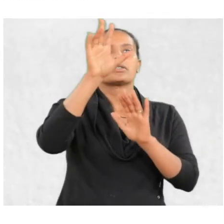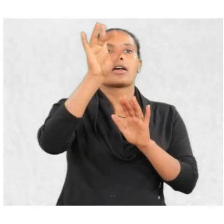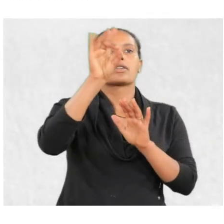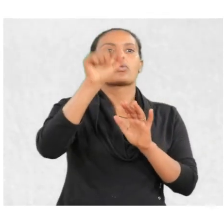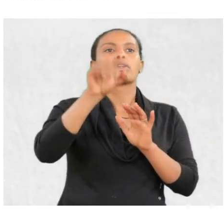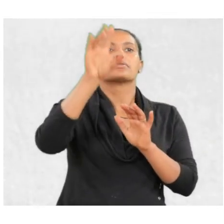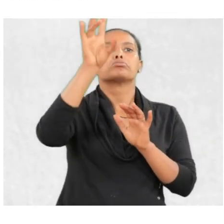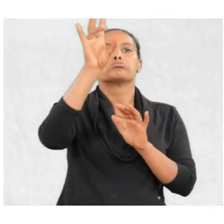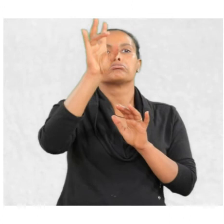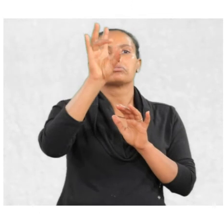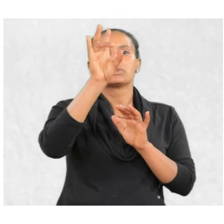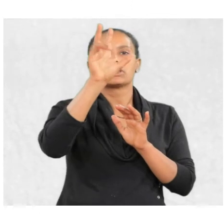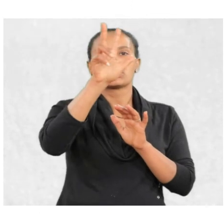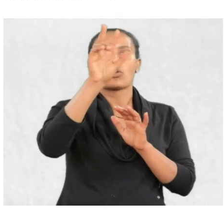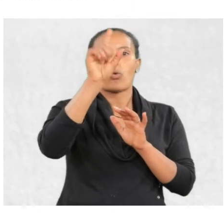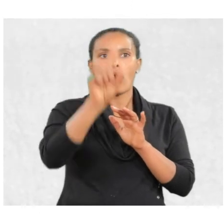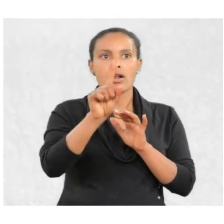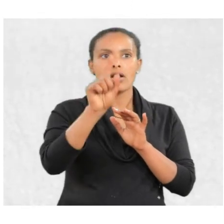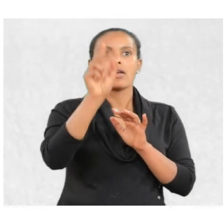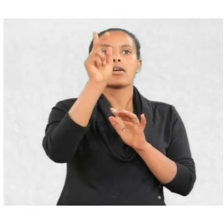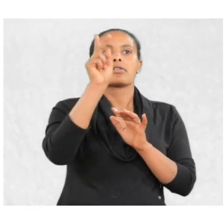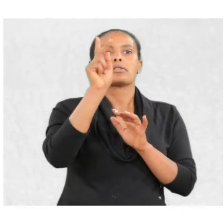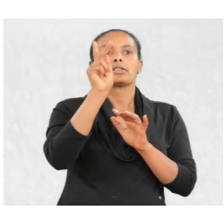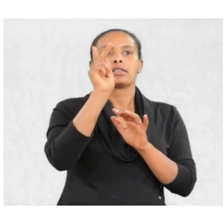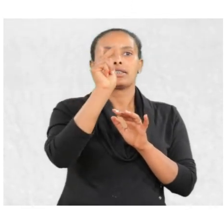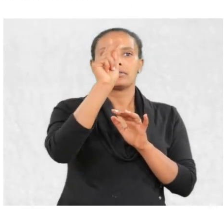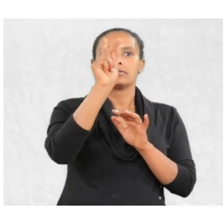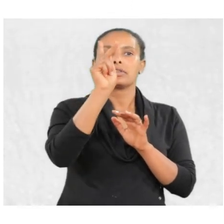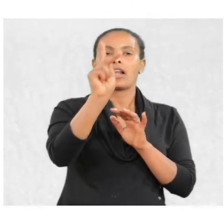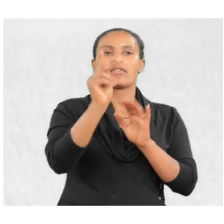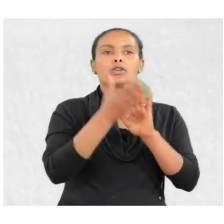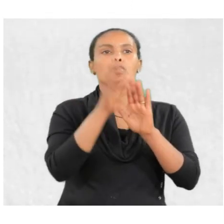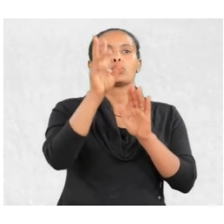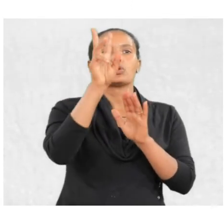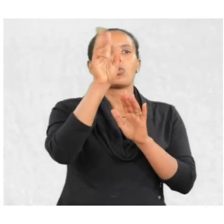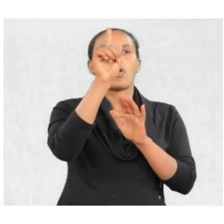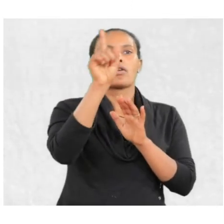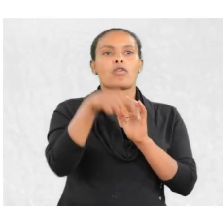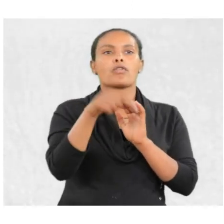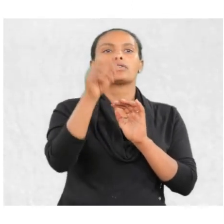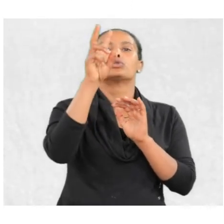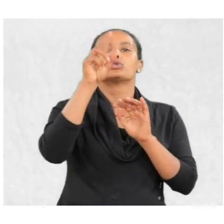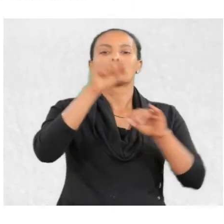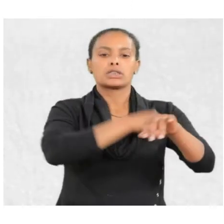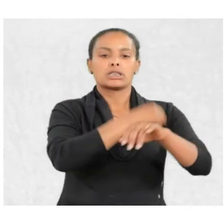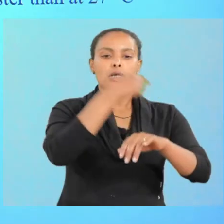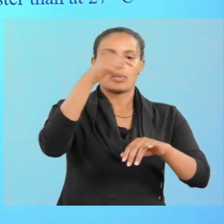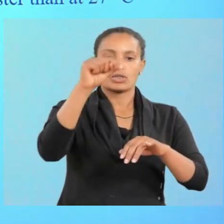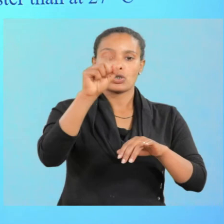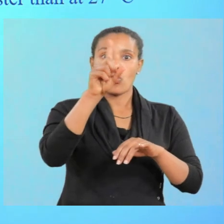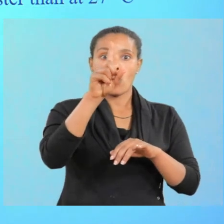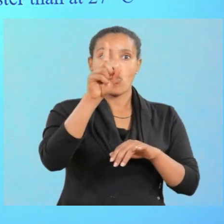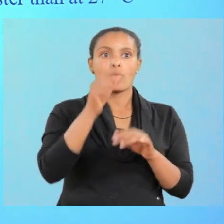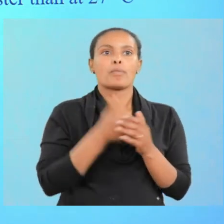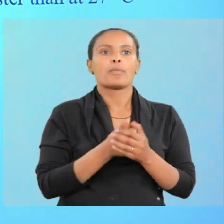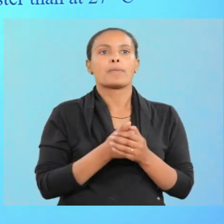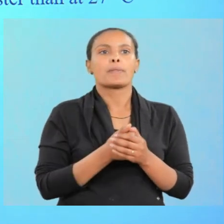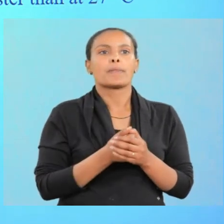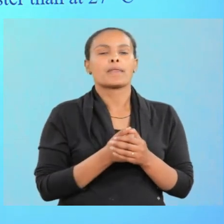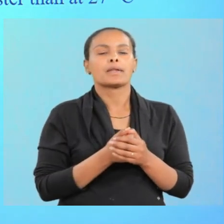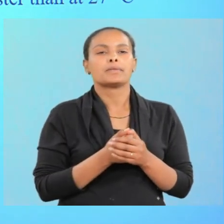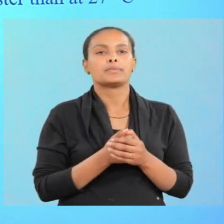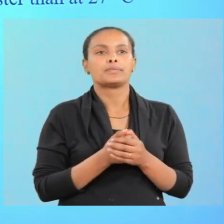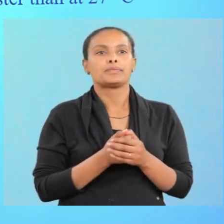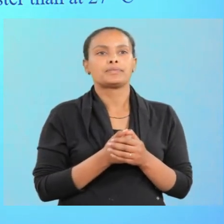8.314 joule per Kelvin into 1 over T1 minus 1 over temperature T. 1 over